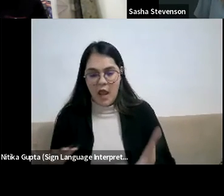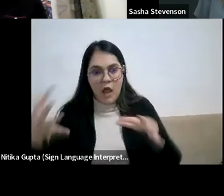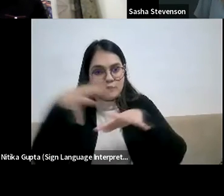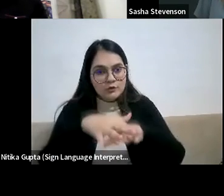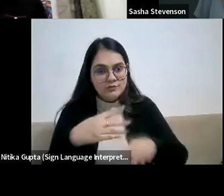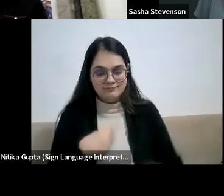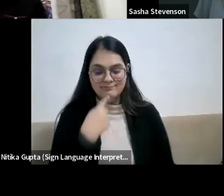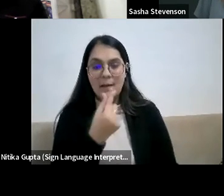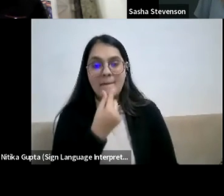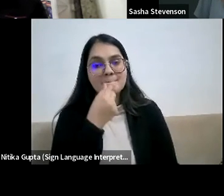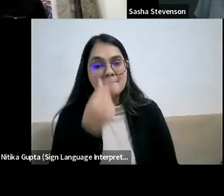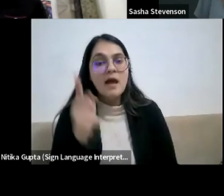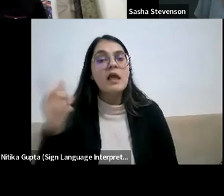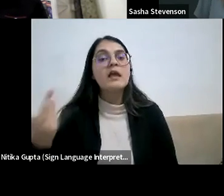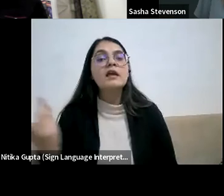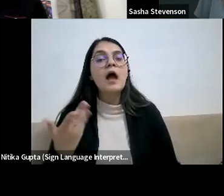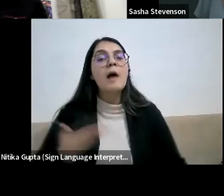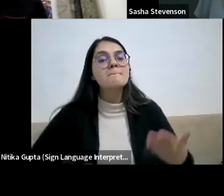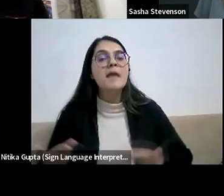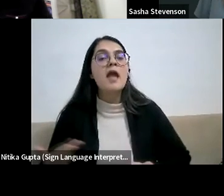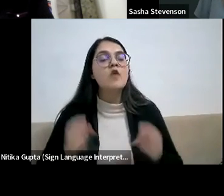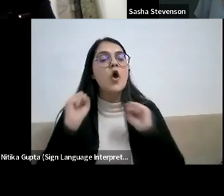means a behavior which would make